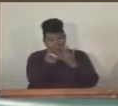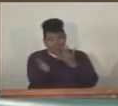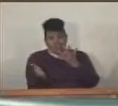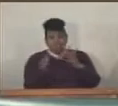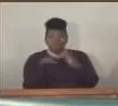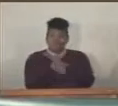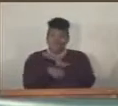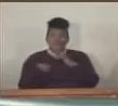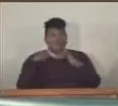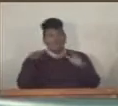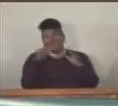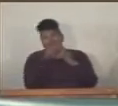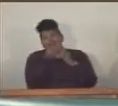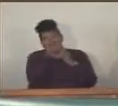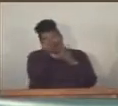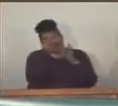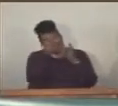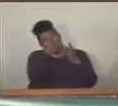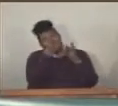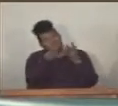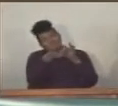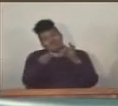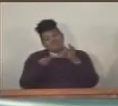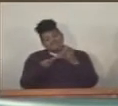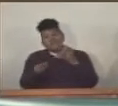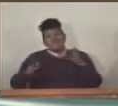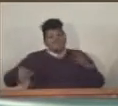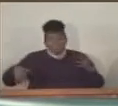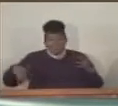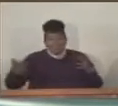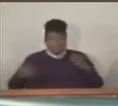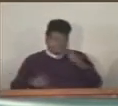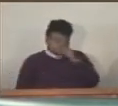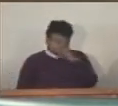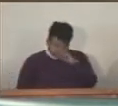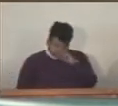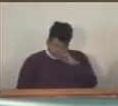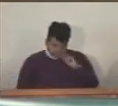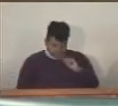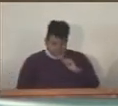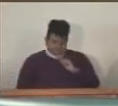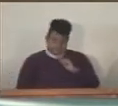addressed. And, you know,